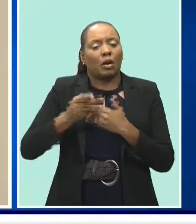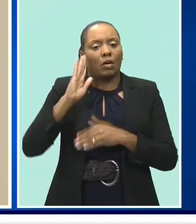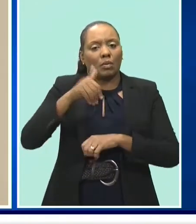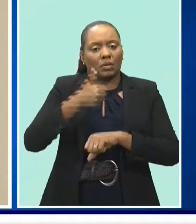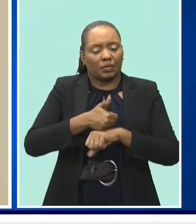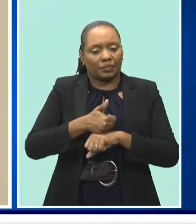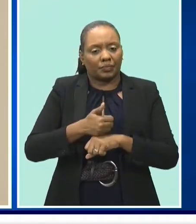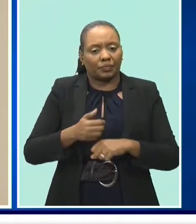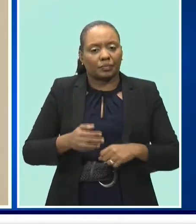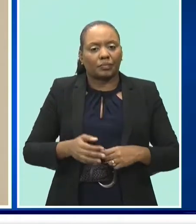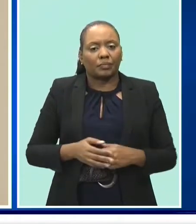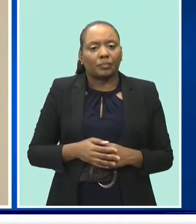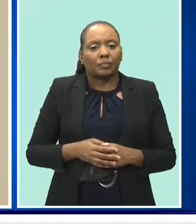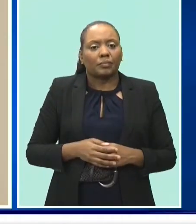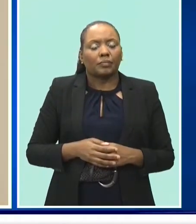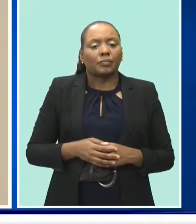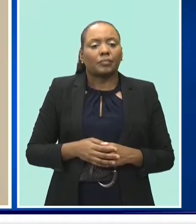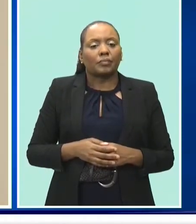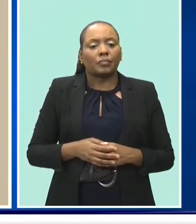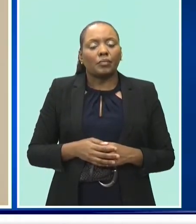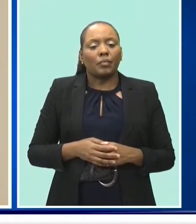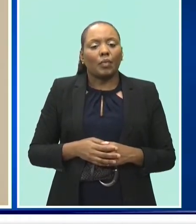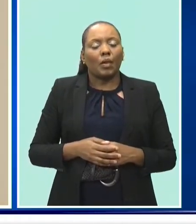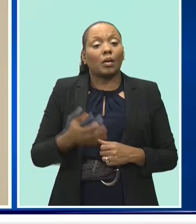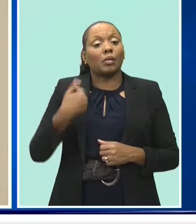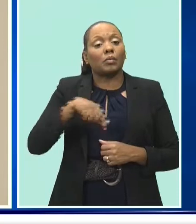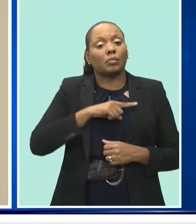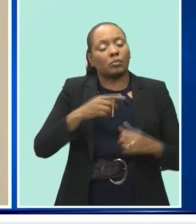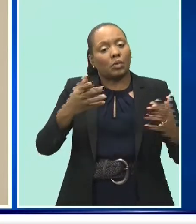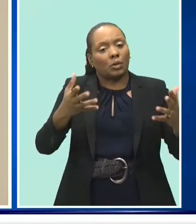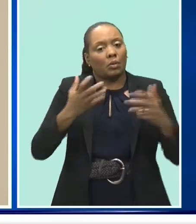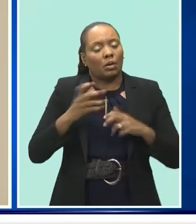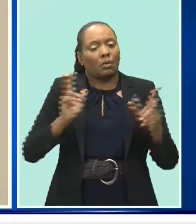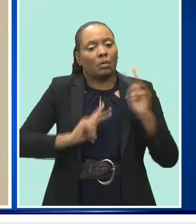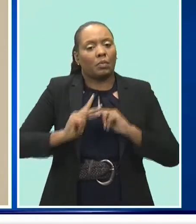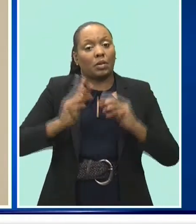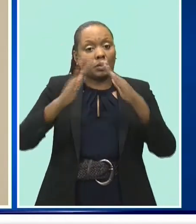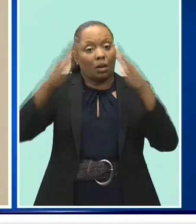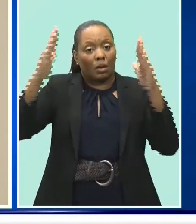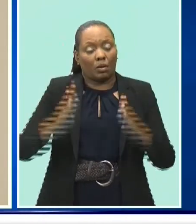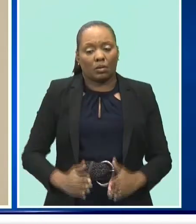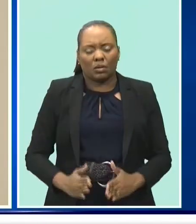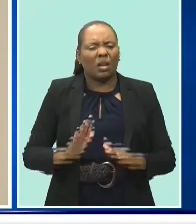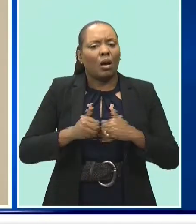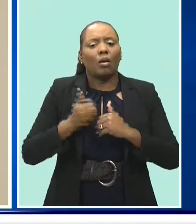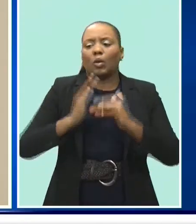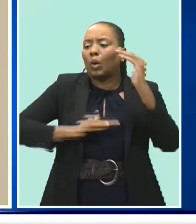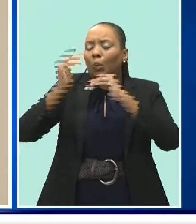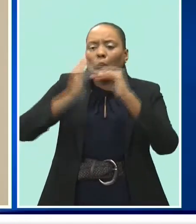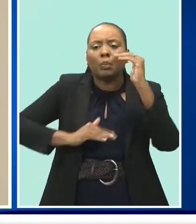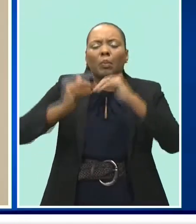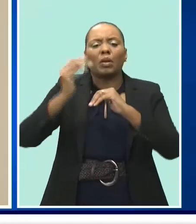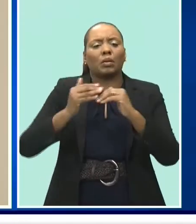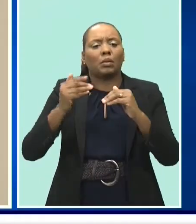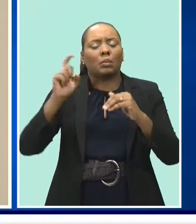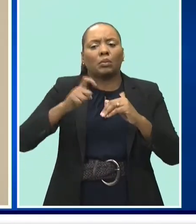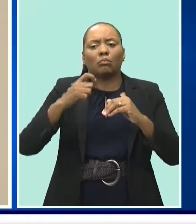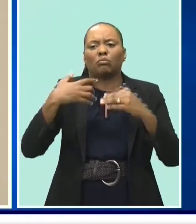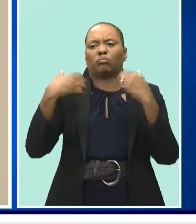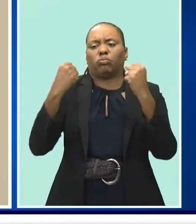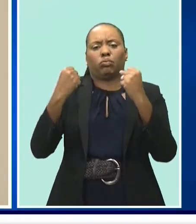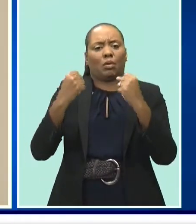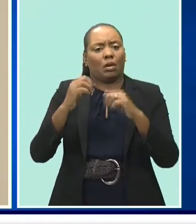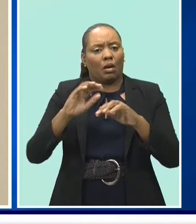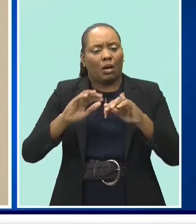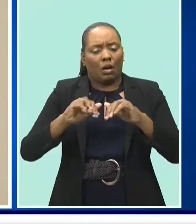level, the actual physical infrastructure of people's homes, the way that they interact with